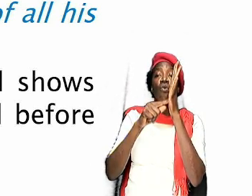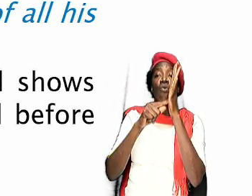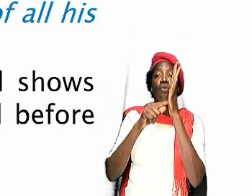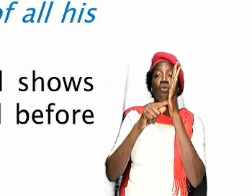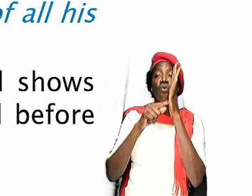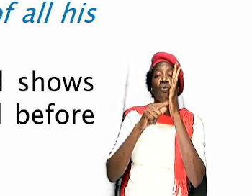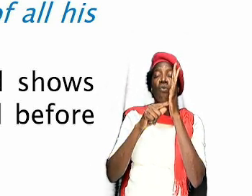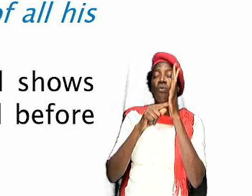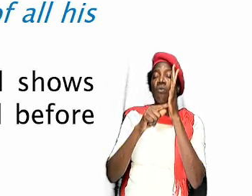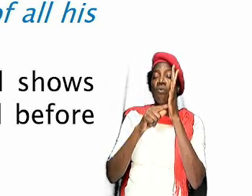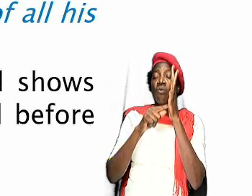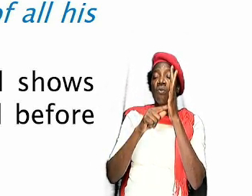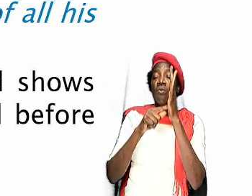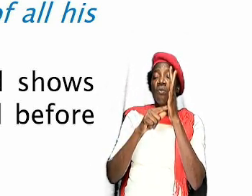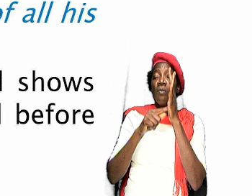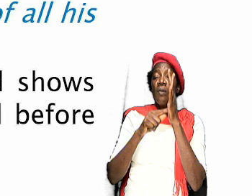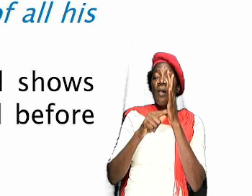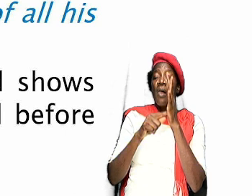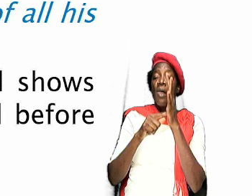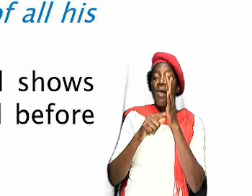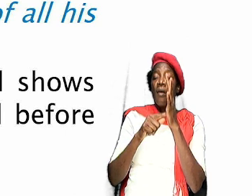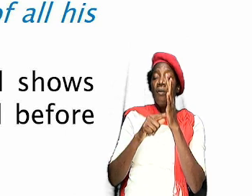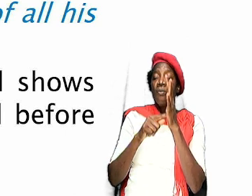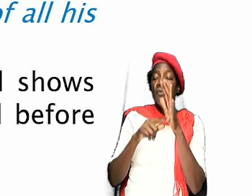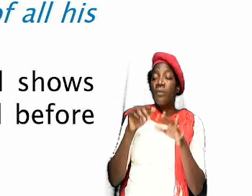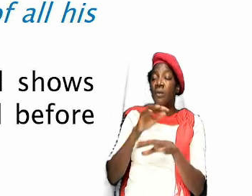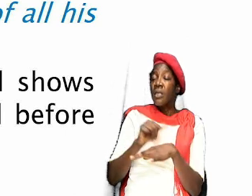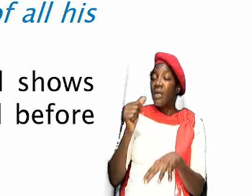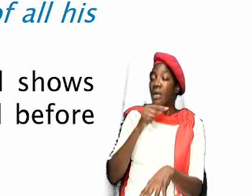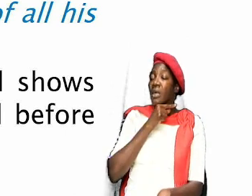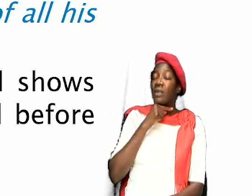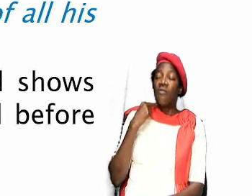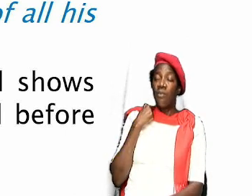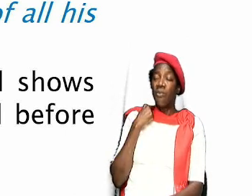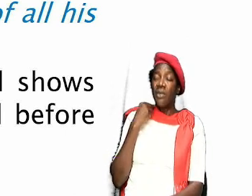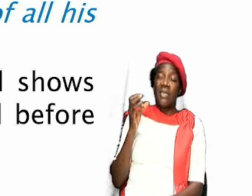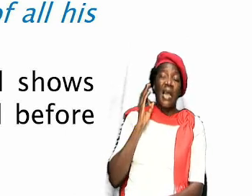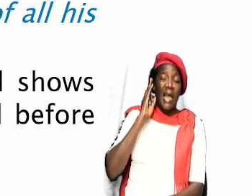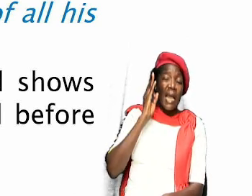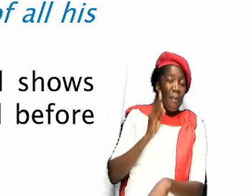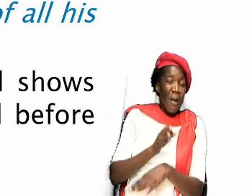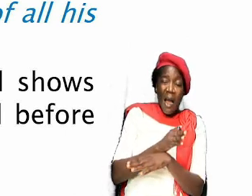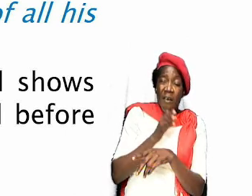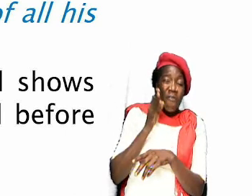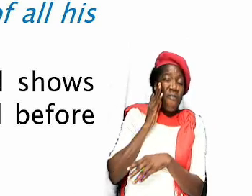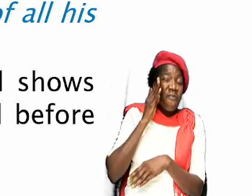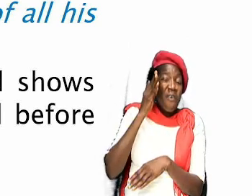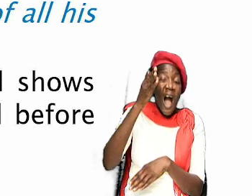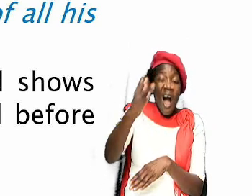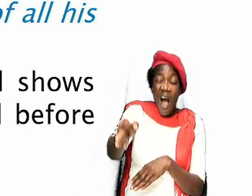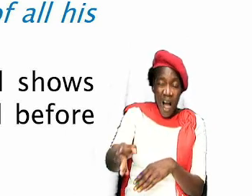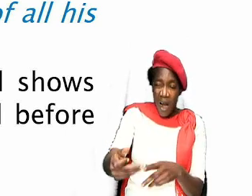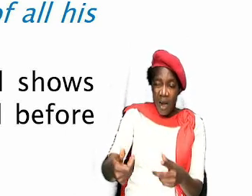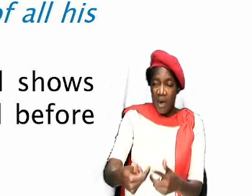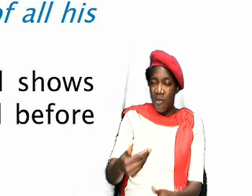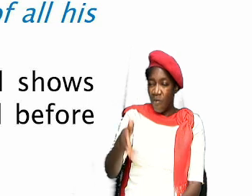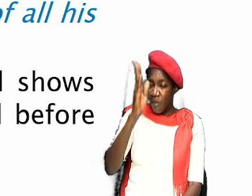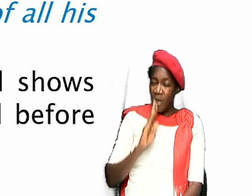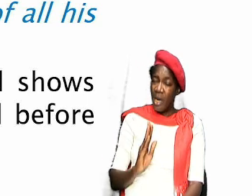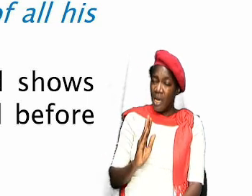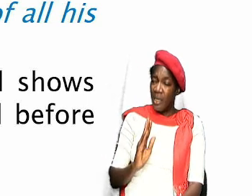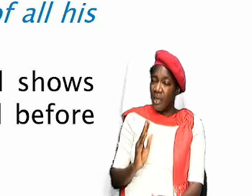for the priest at that time was that because he was far from God, he was trying to put on a show.